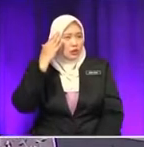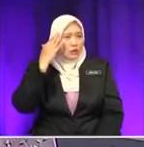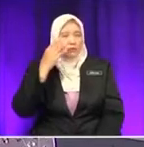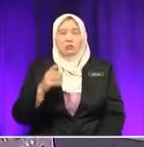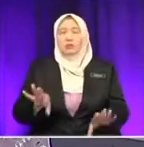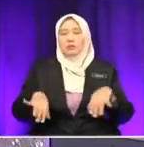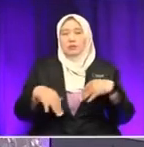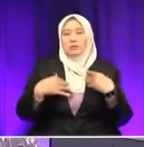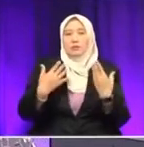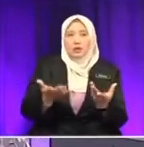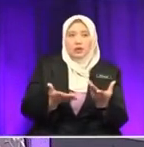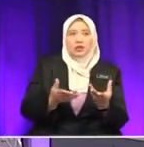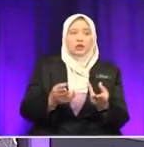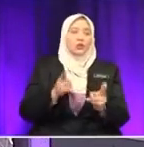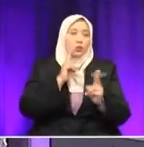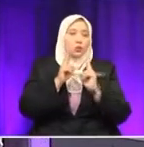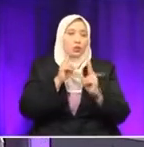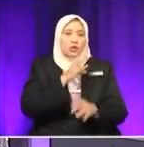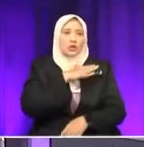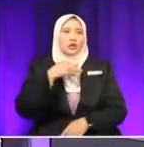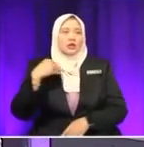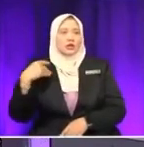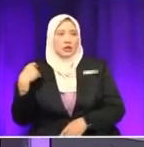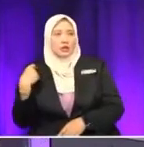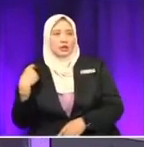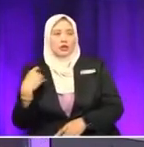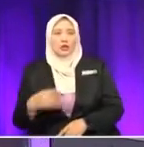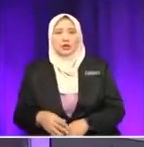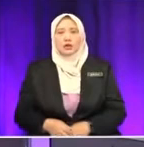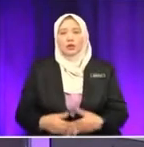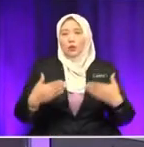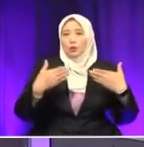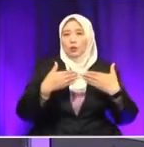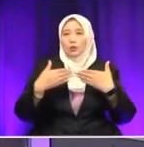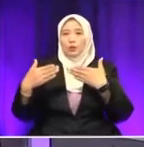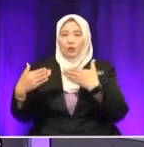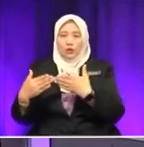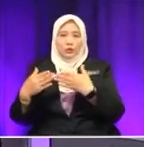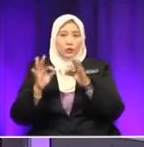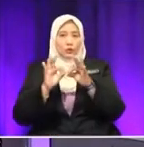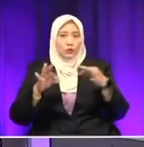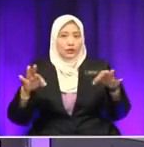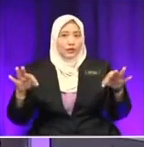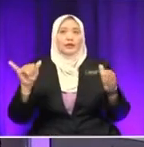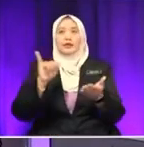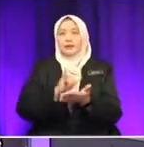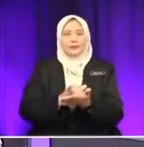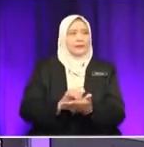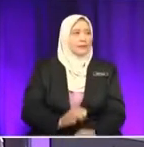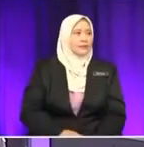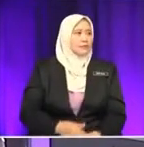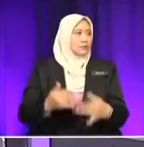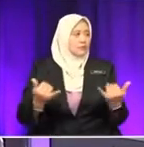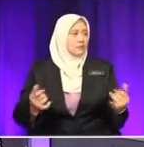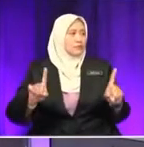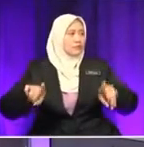language expressions, your linking words, as well as your sentence connectors, plus conjunction. So now, let us begin with our part